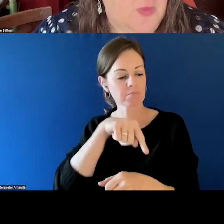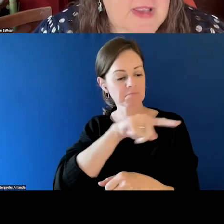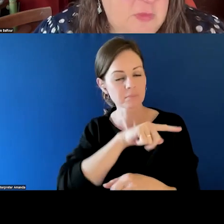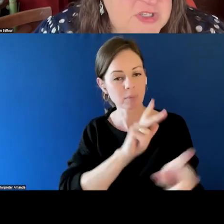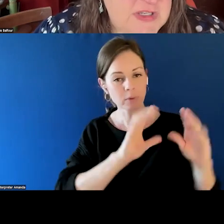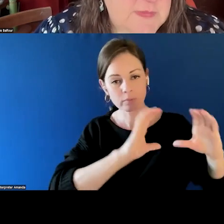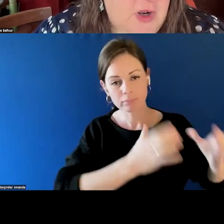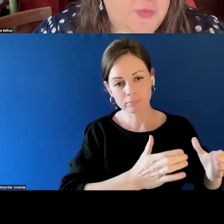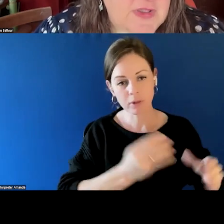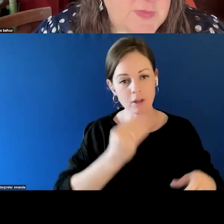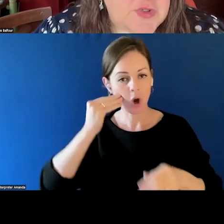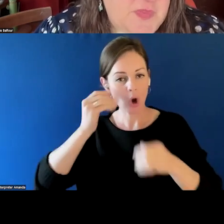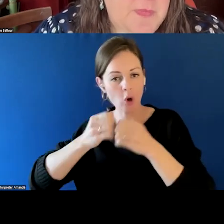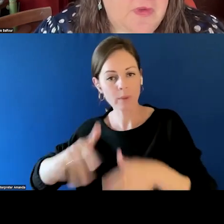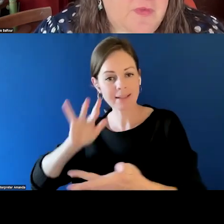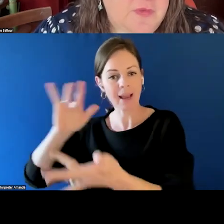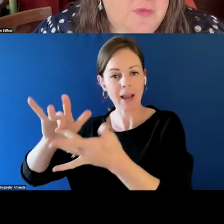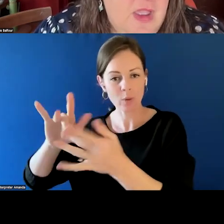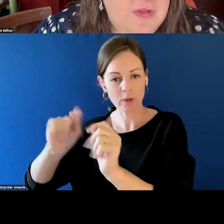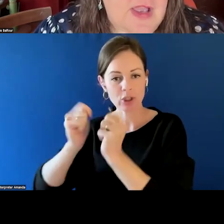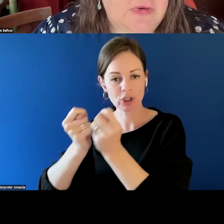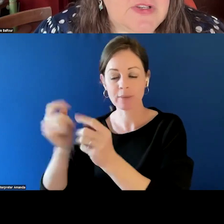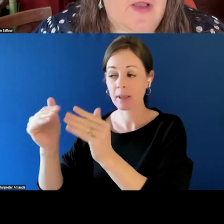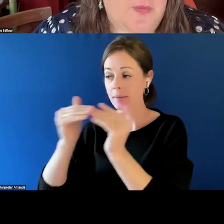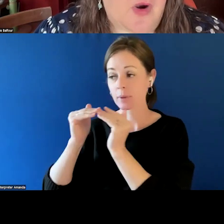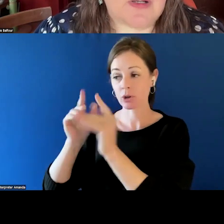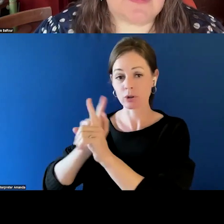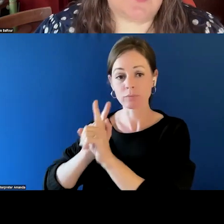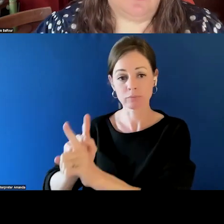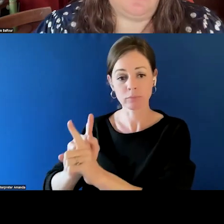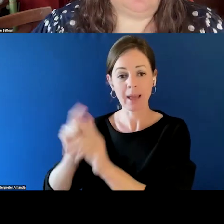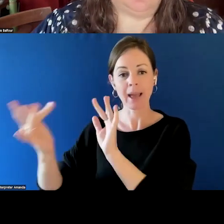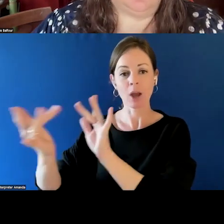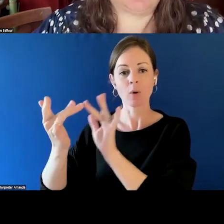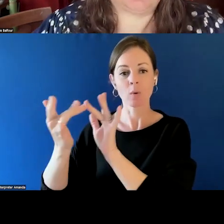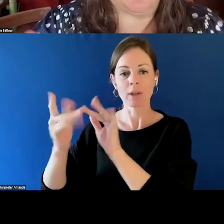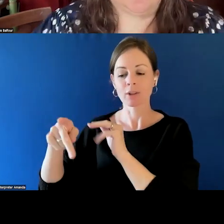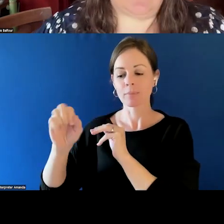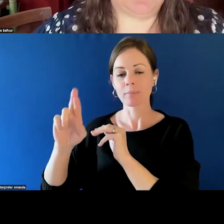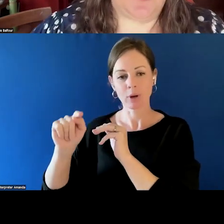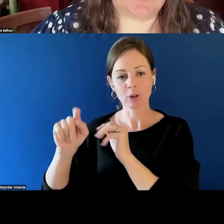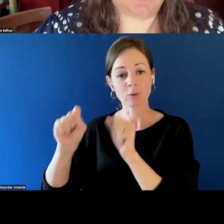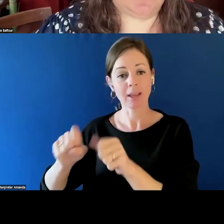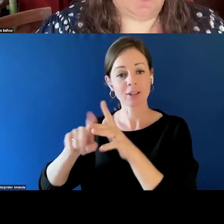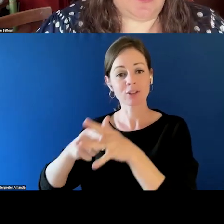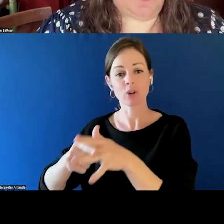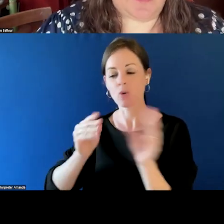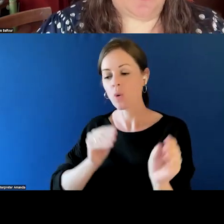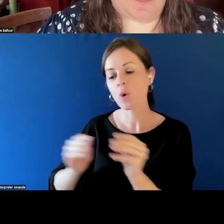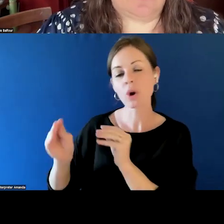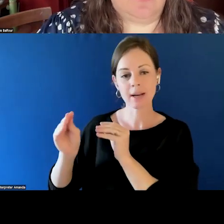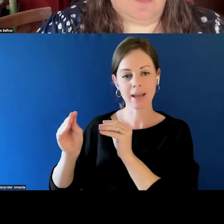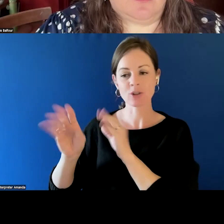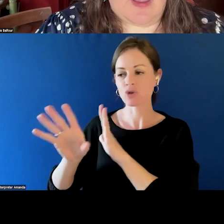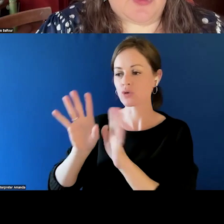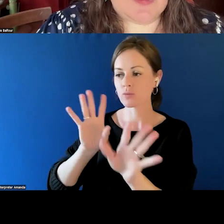another homeless outreach team that also has peers with them that does outreach out in the parks. And so you can start to organize your things. So you pick the